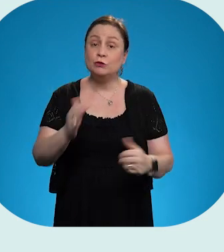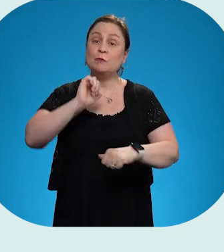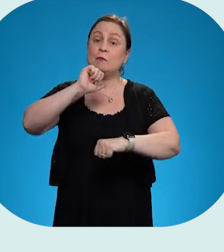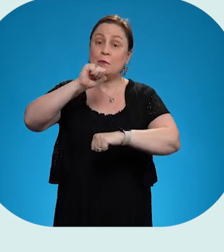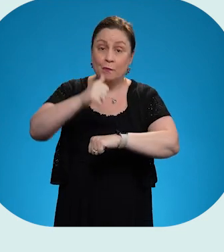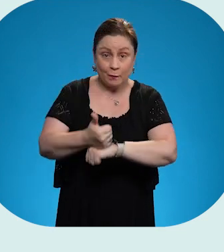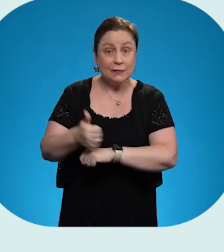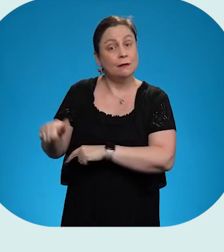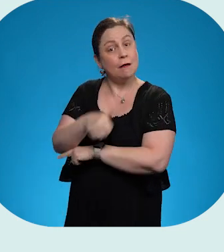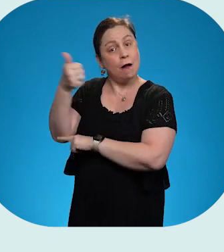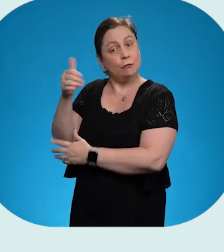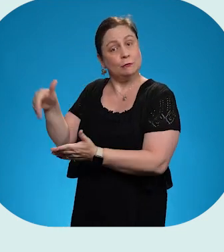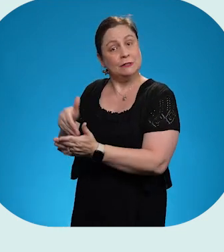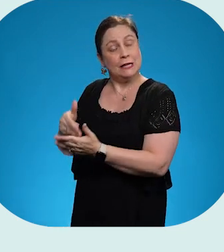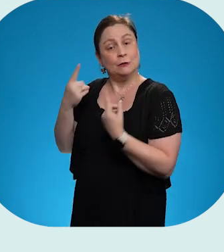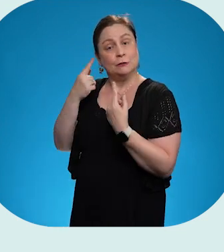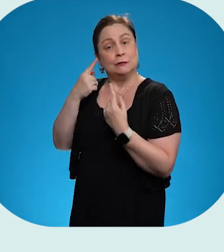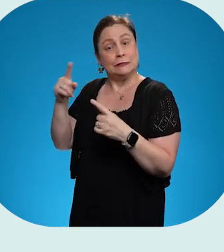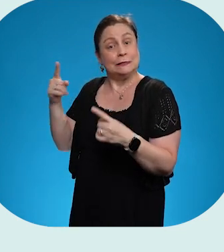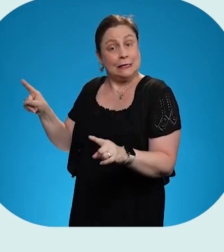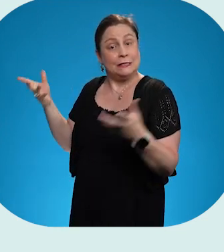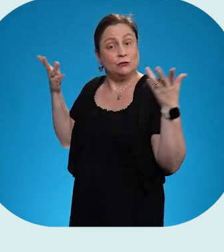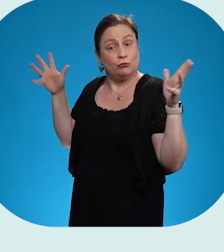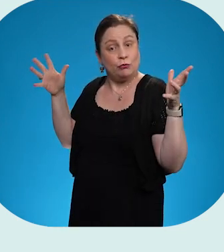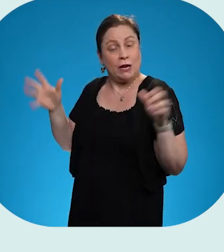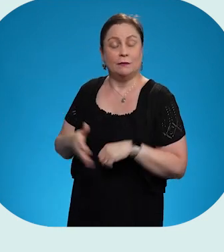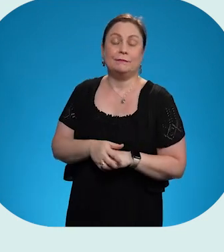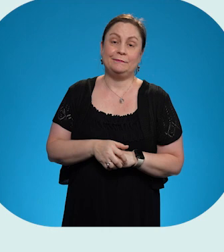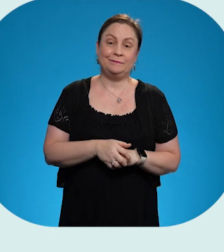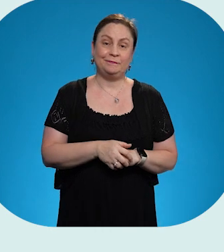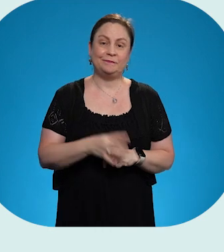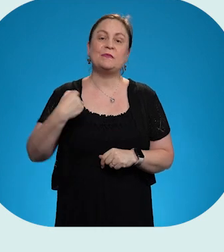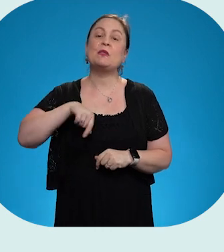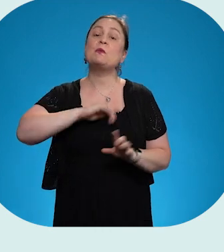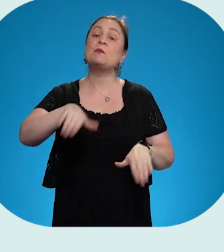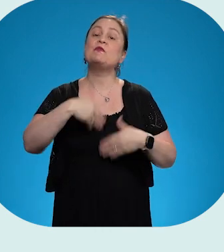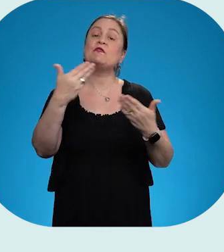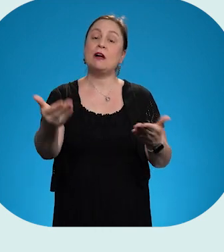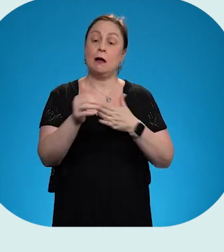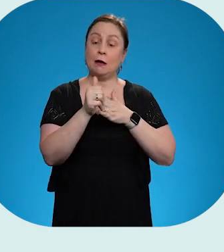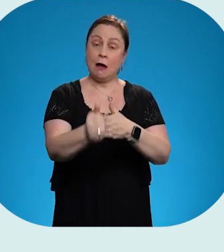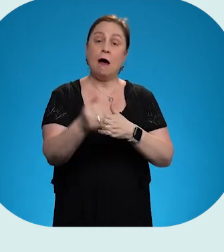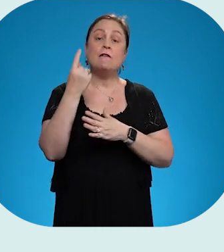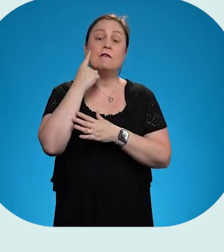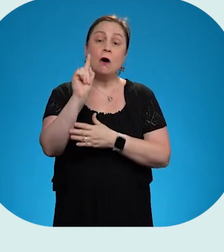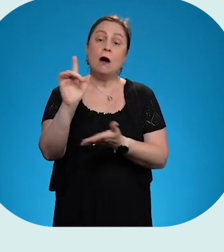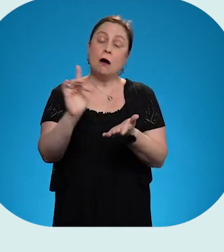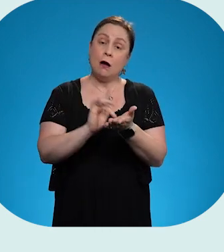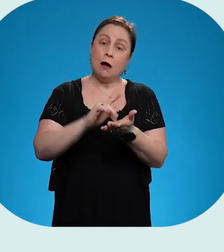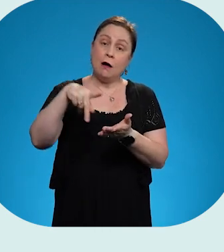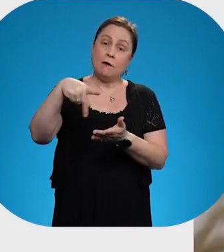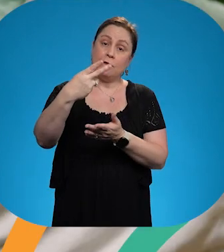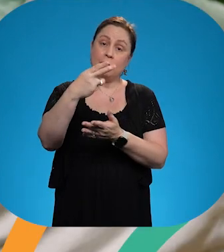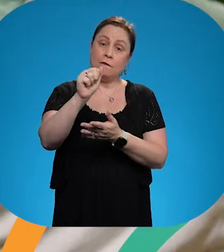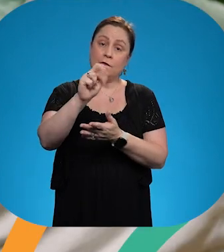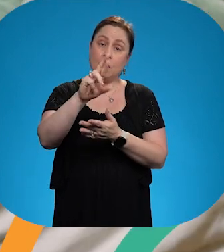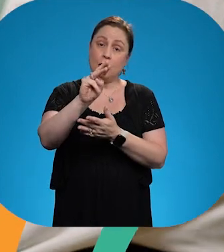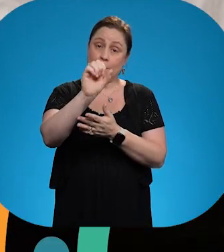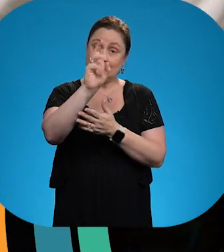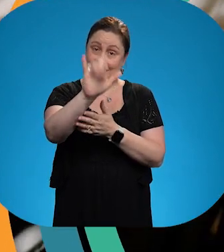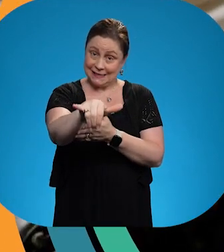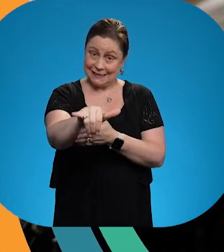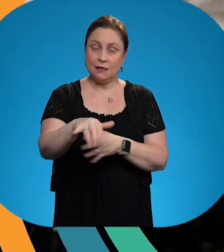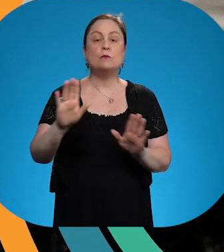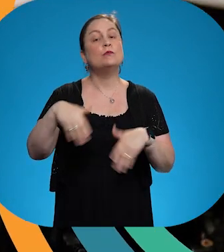and suggestions based on the success of other centers who have hosted these clinics. We've also provided a guide for pharmacies